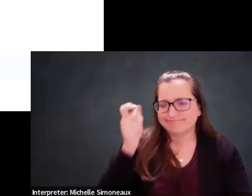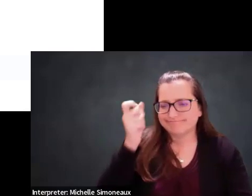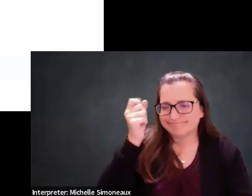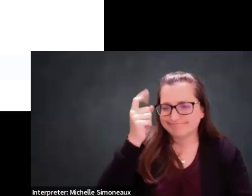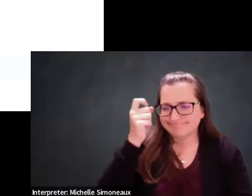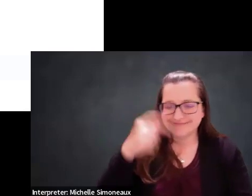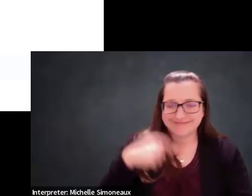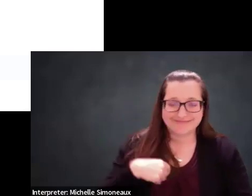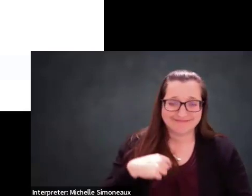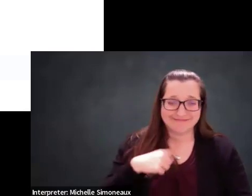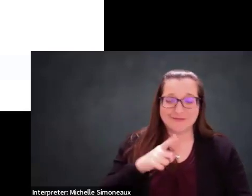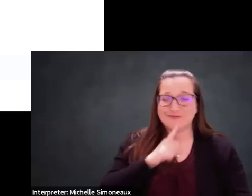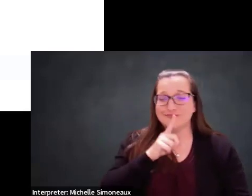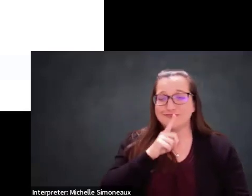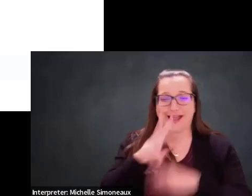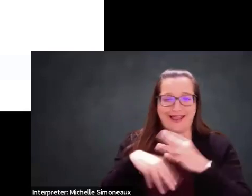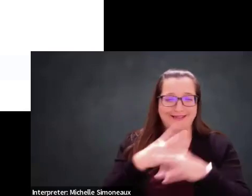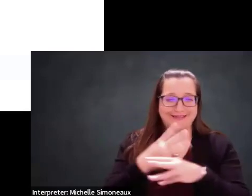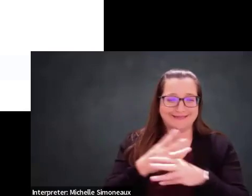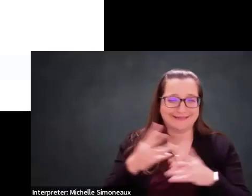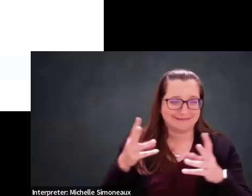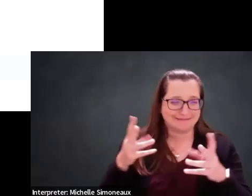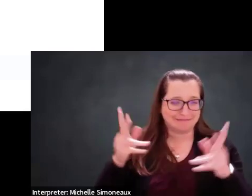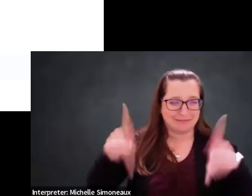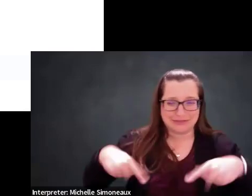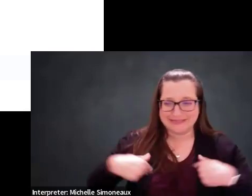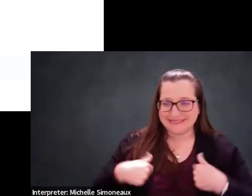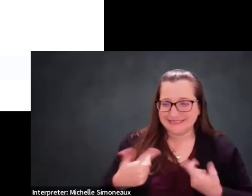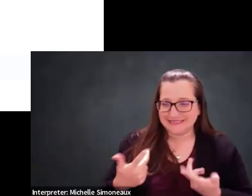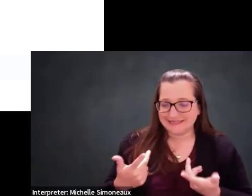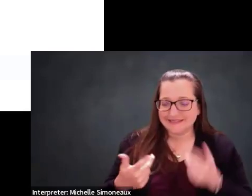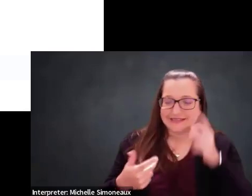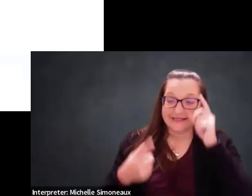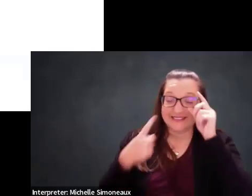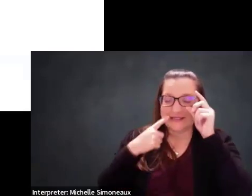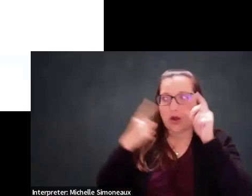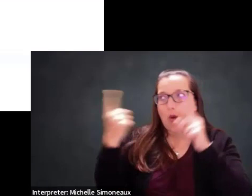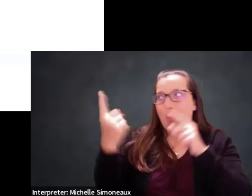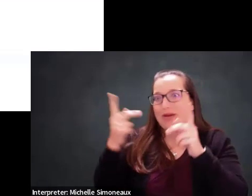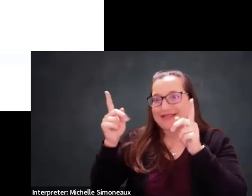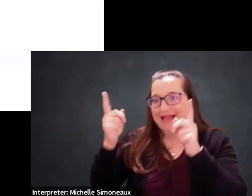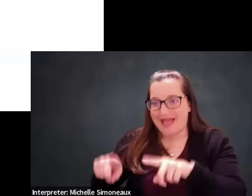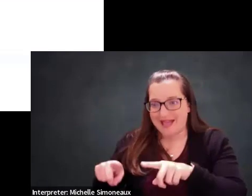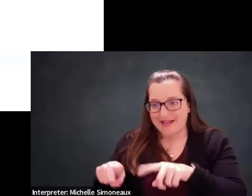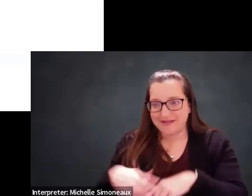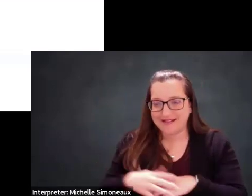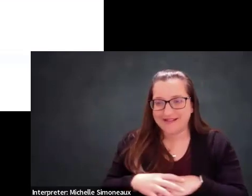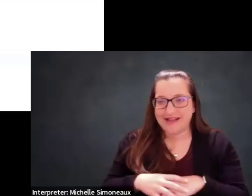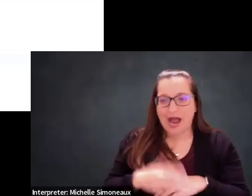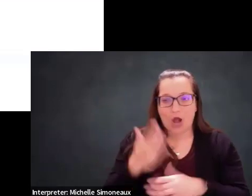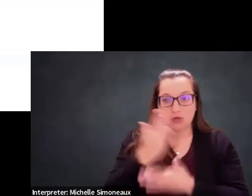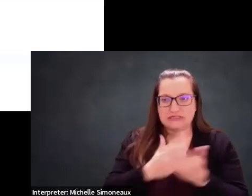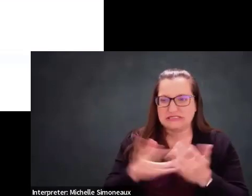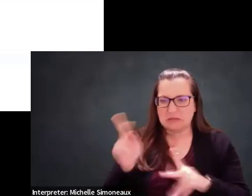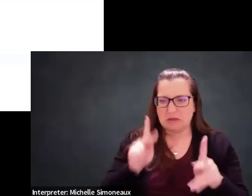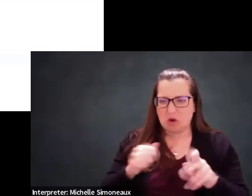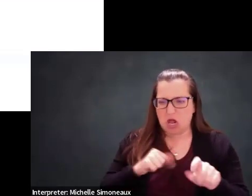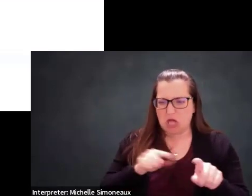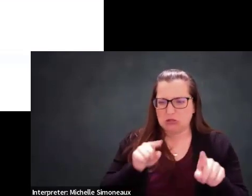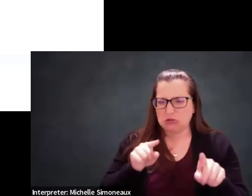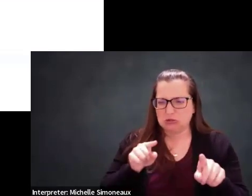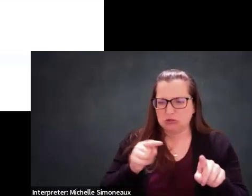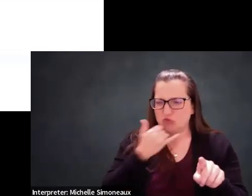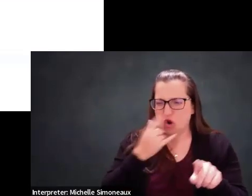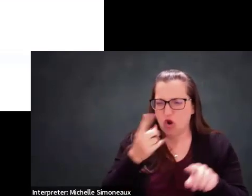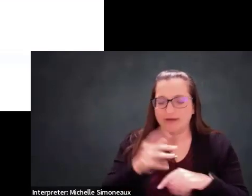know that does not always happen. So something that I do recommend, and I know there are a lot of people who are giving me the dagger eyes right now, is picking a time